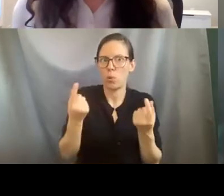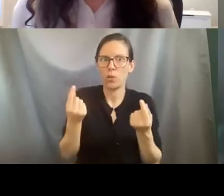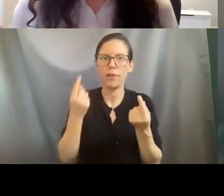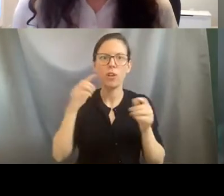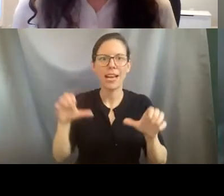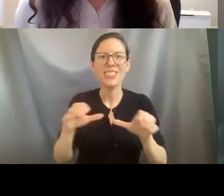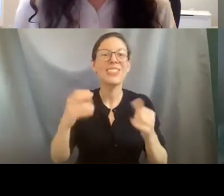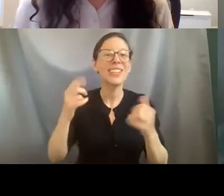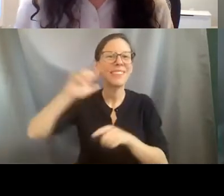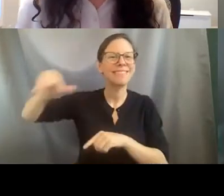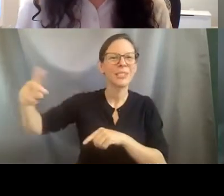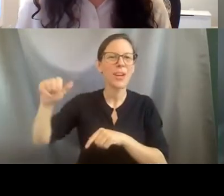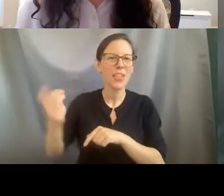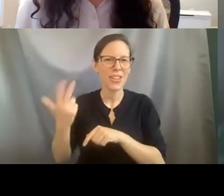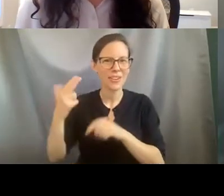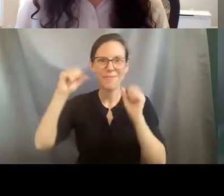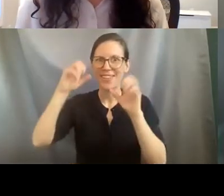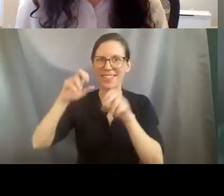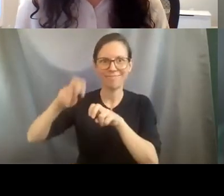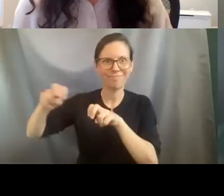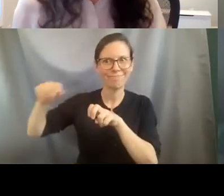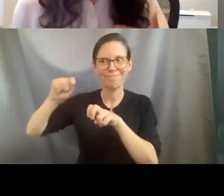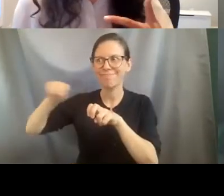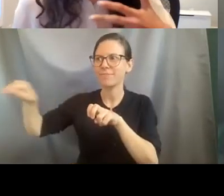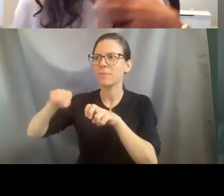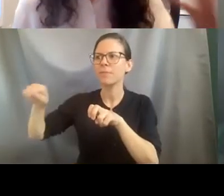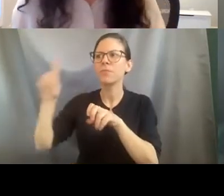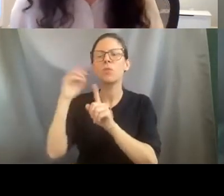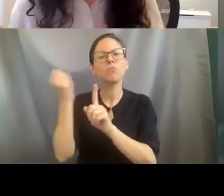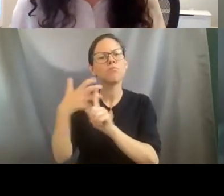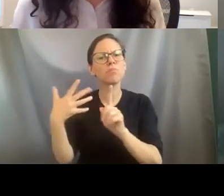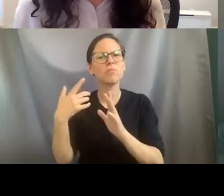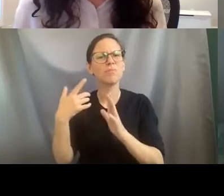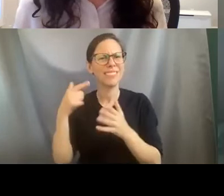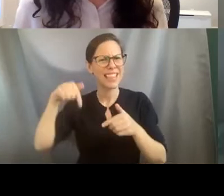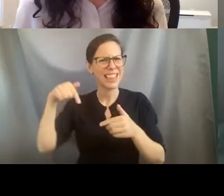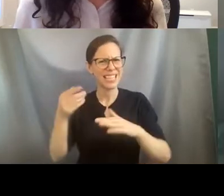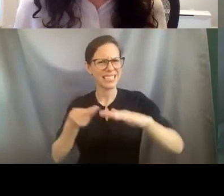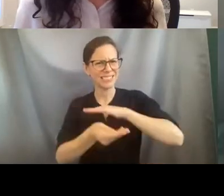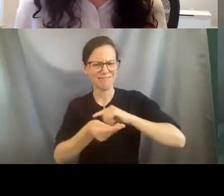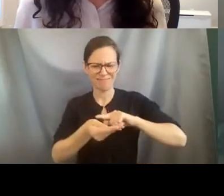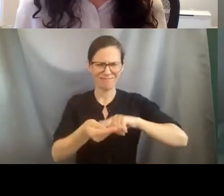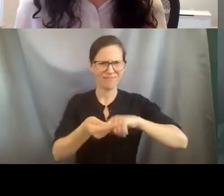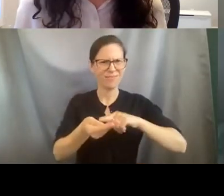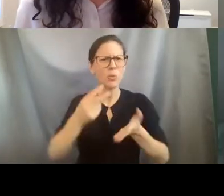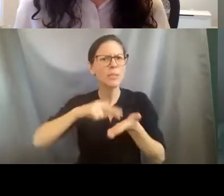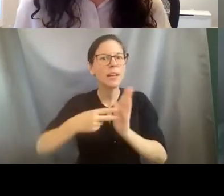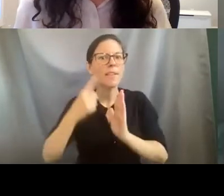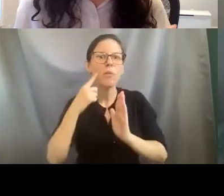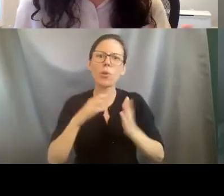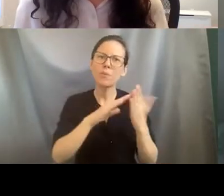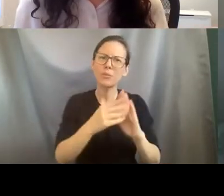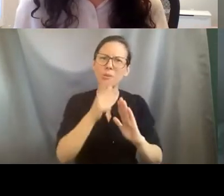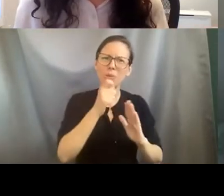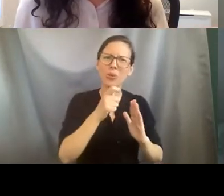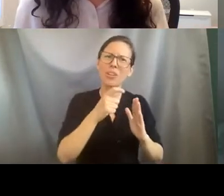three amazing panelists to unpack, you know, what this, you know, what this leaked opinion means for the most marginalized communities, and also